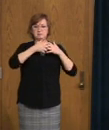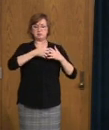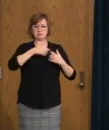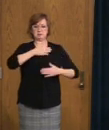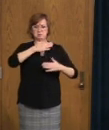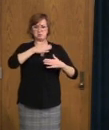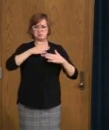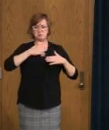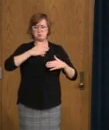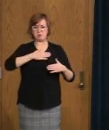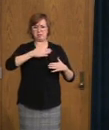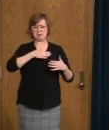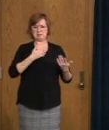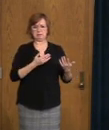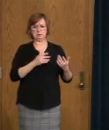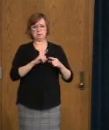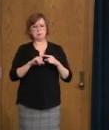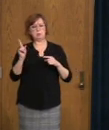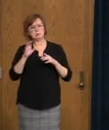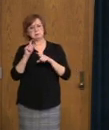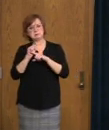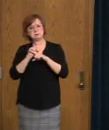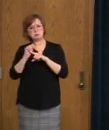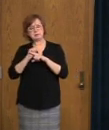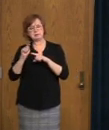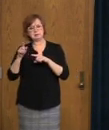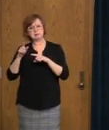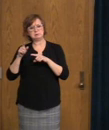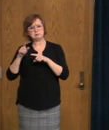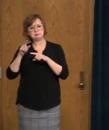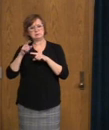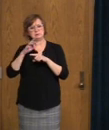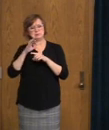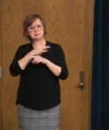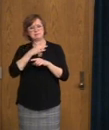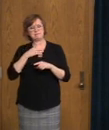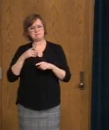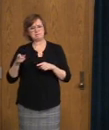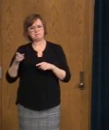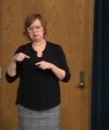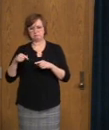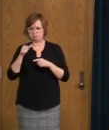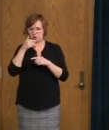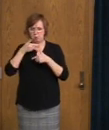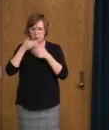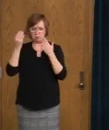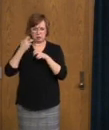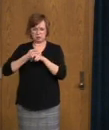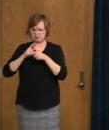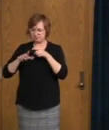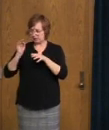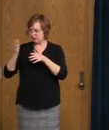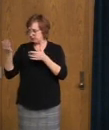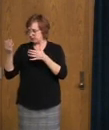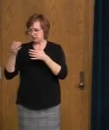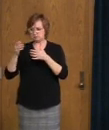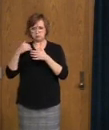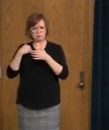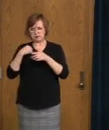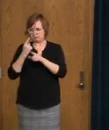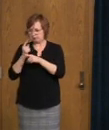staff to do that is a challenge. And I'll just note that how one of the key ways that we're doing this is by